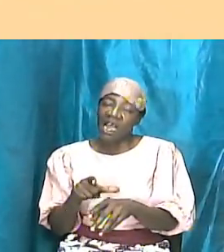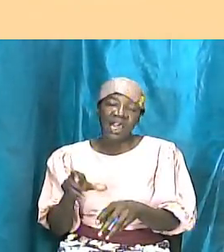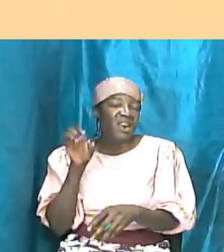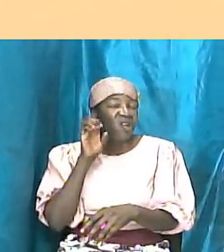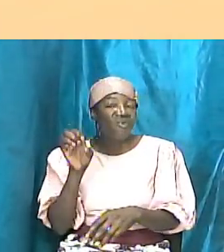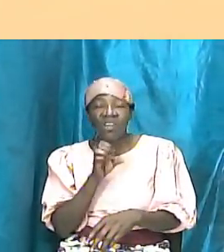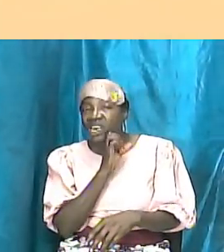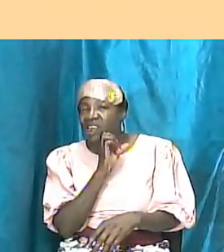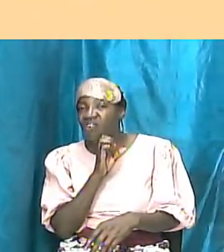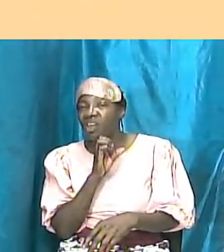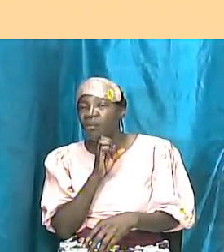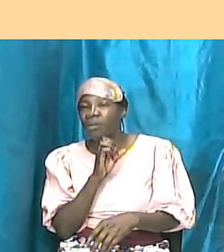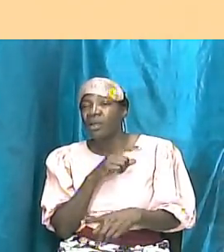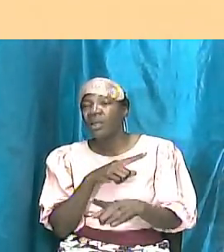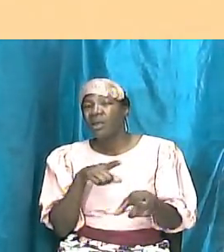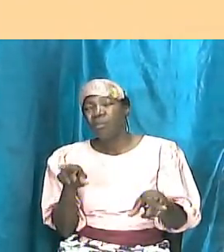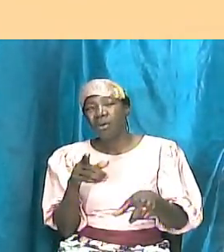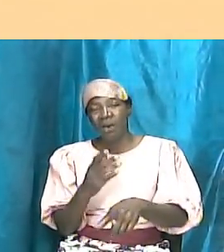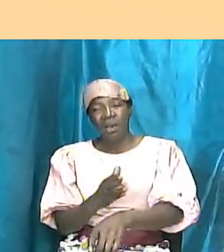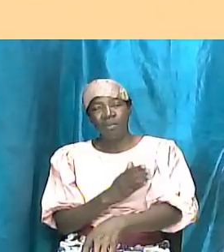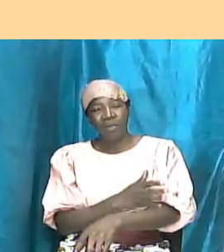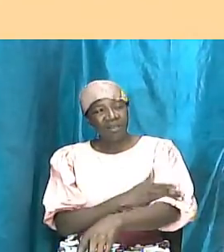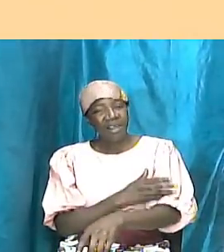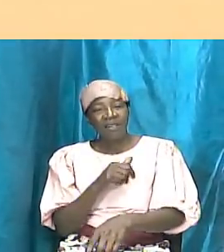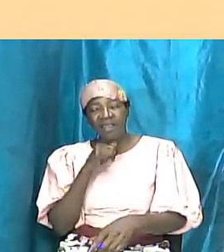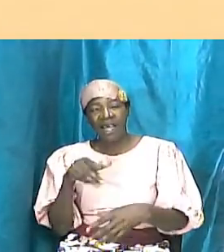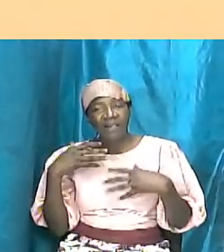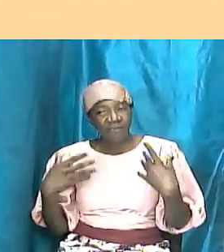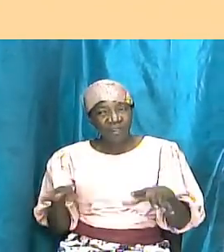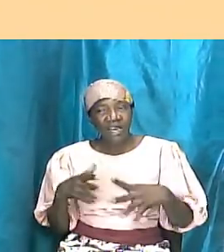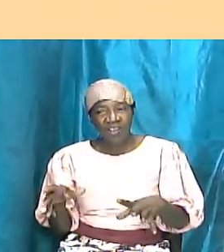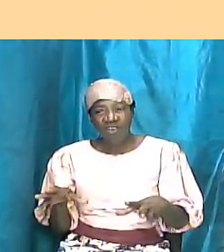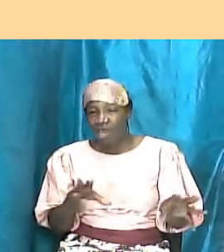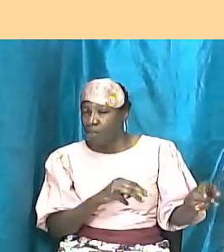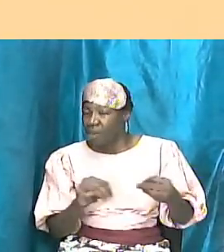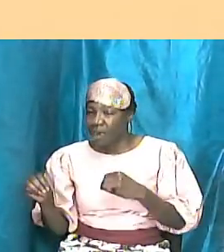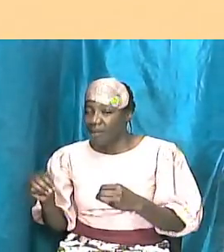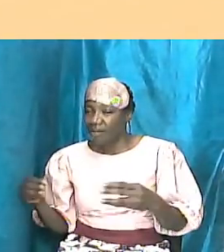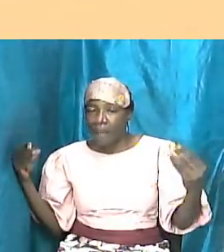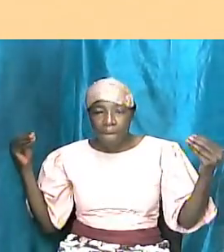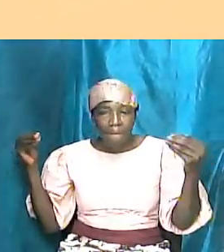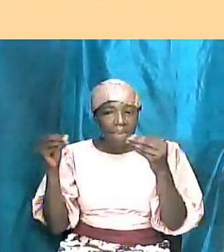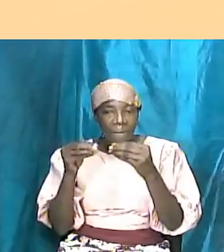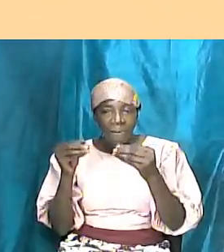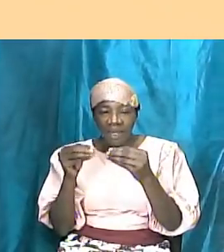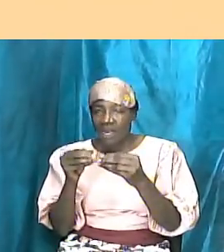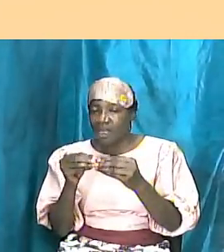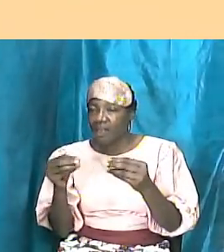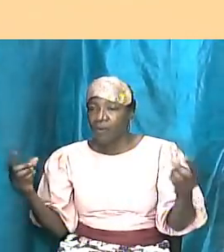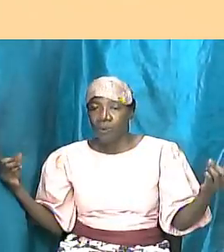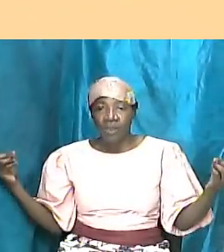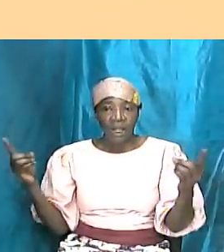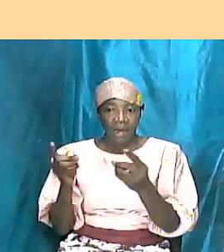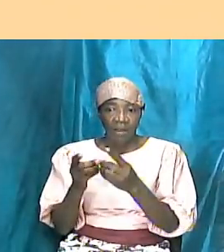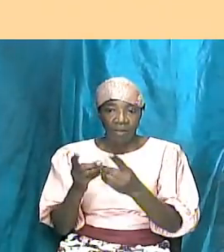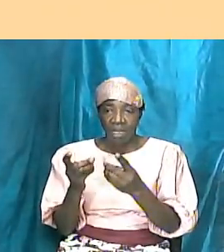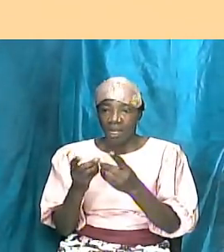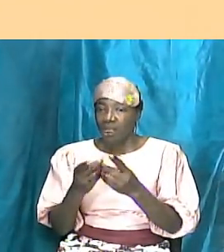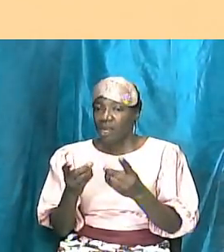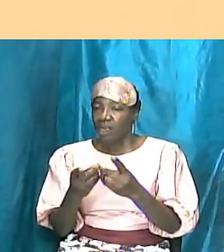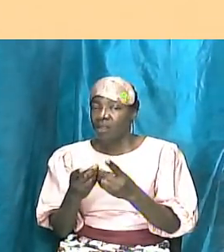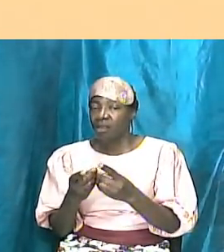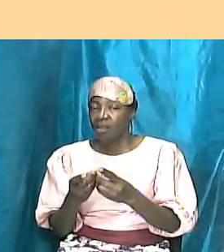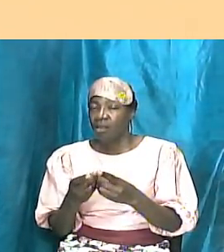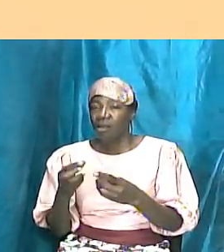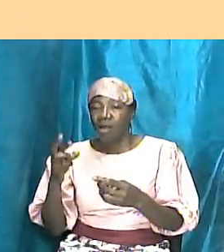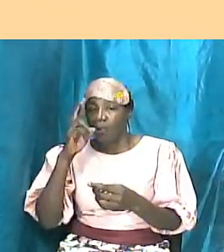Egypt. But the whole process was not complete, because they then met up on the Red Sea. But having met up on the Red Sea, God